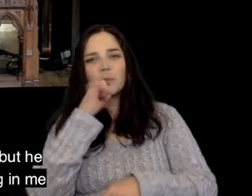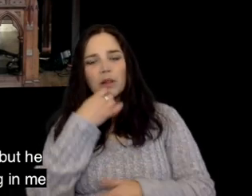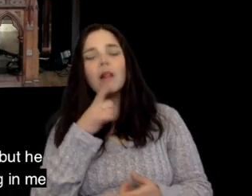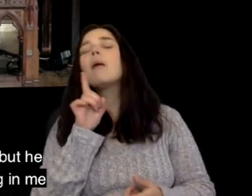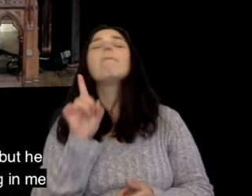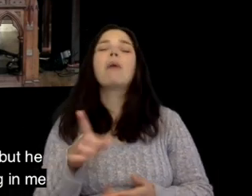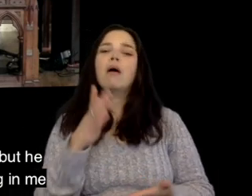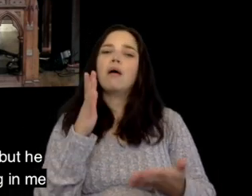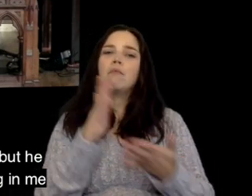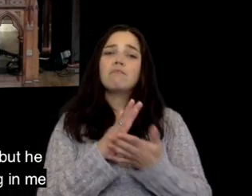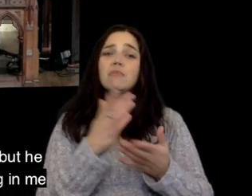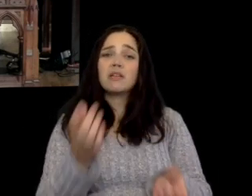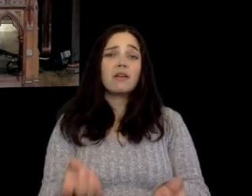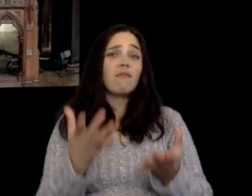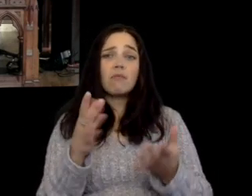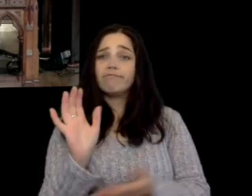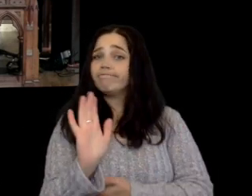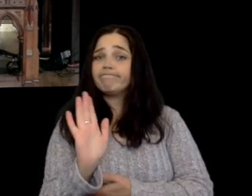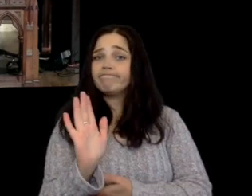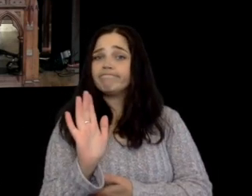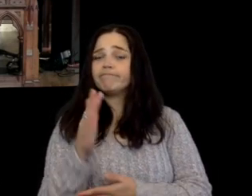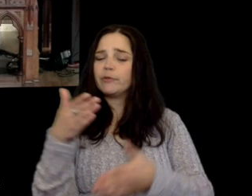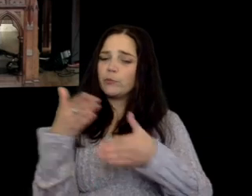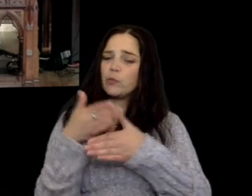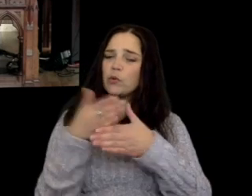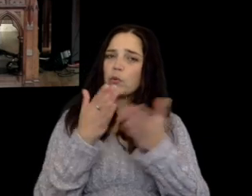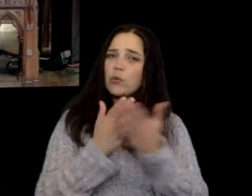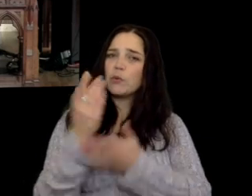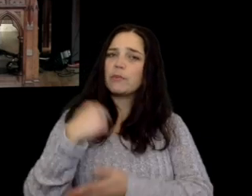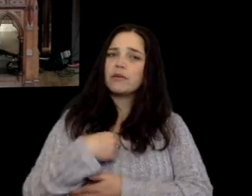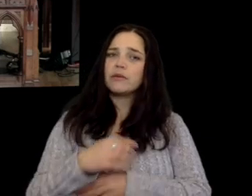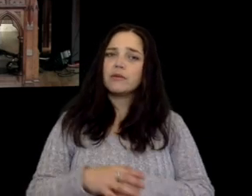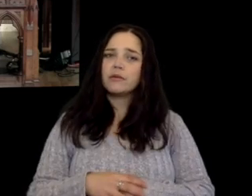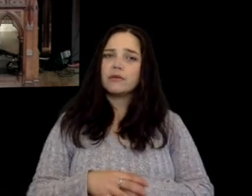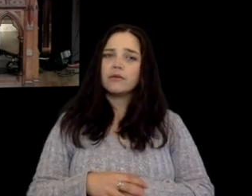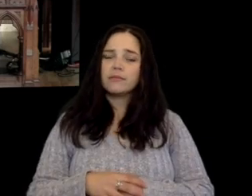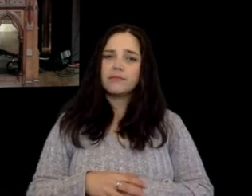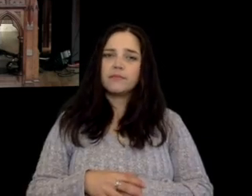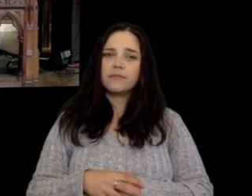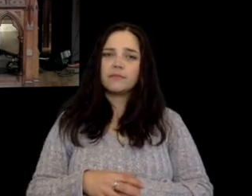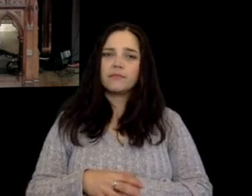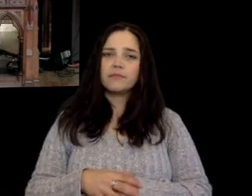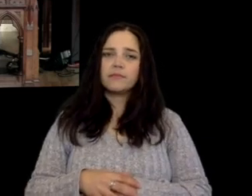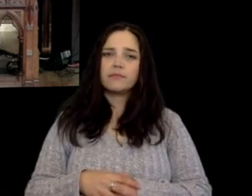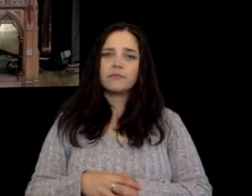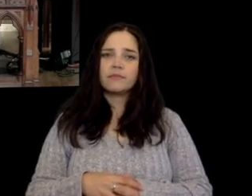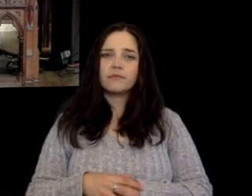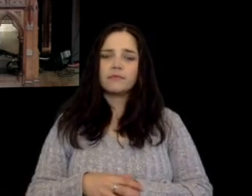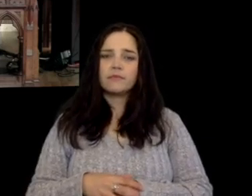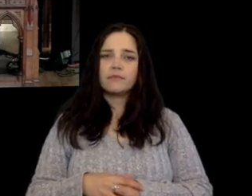so much, but he doesn't give up working in me and through me.